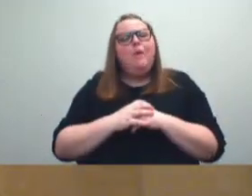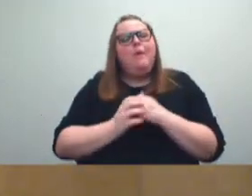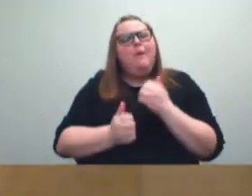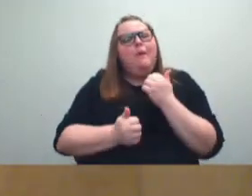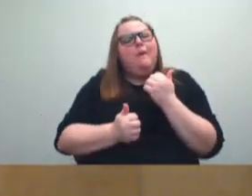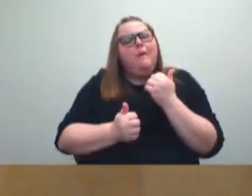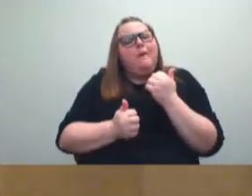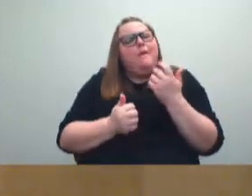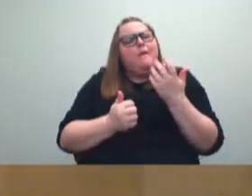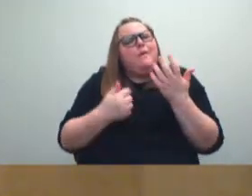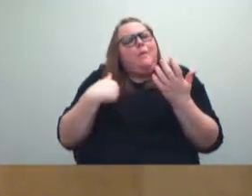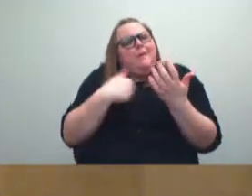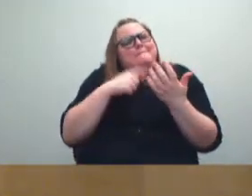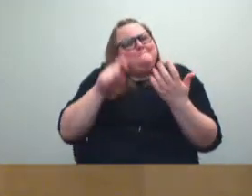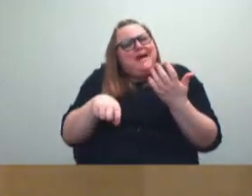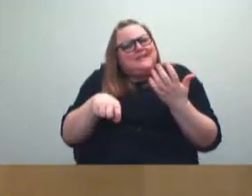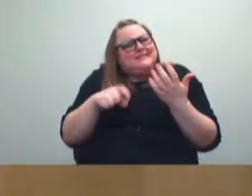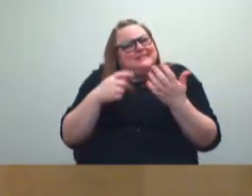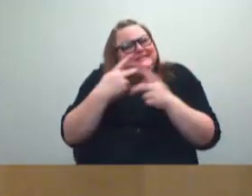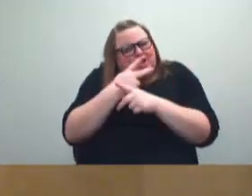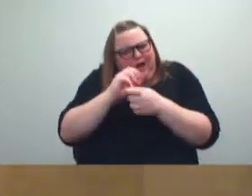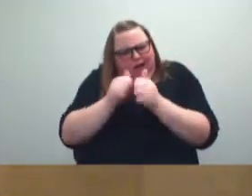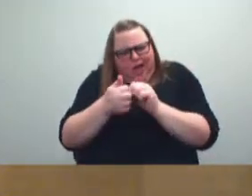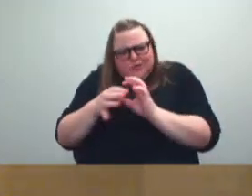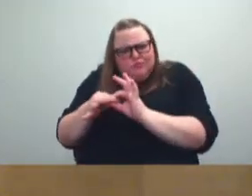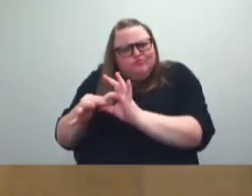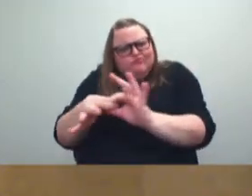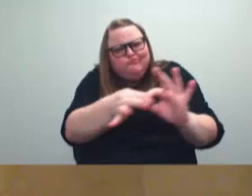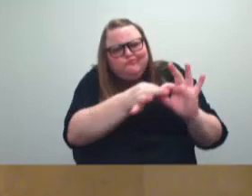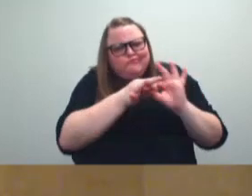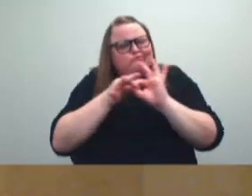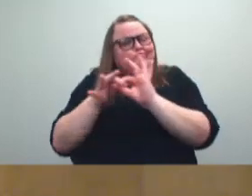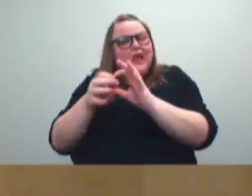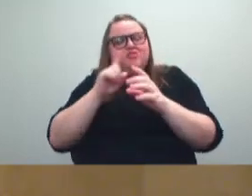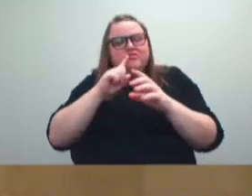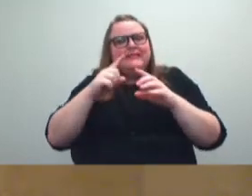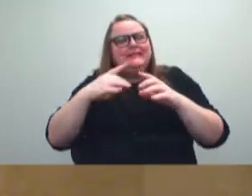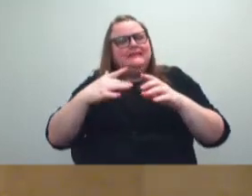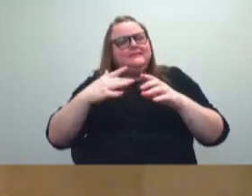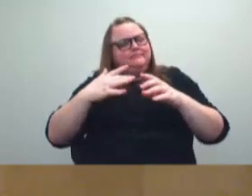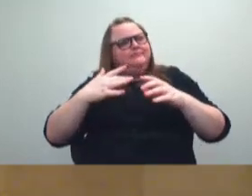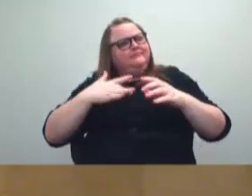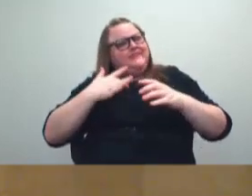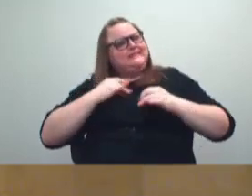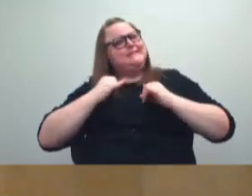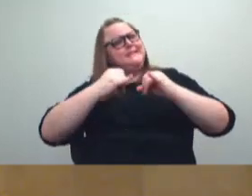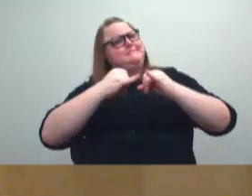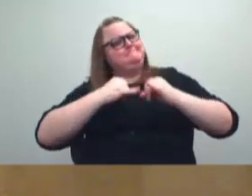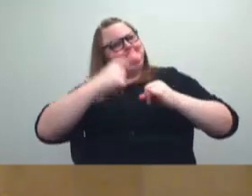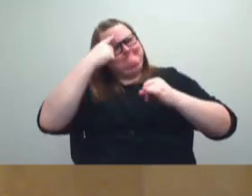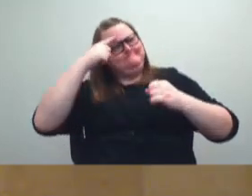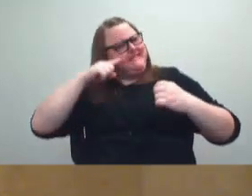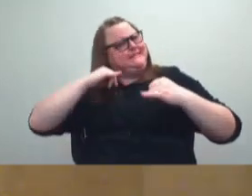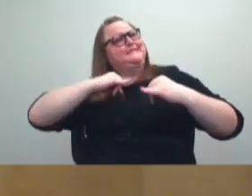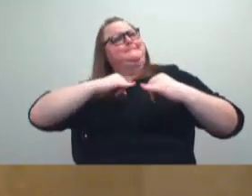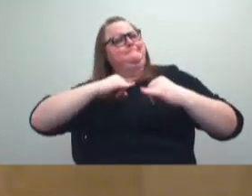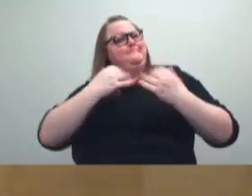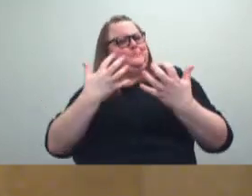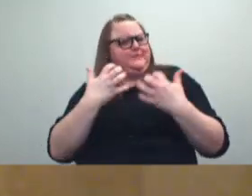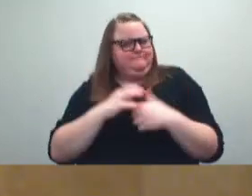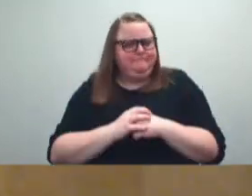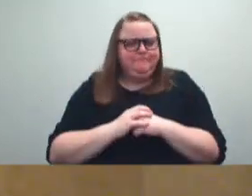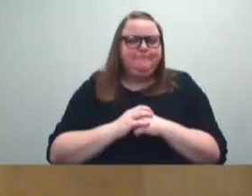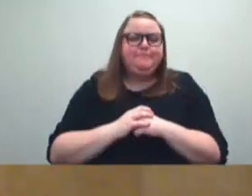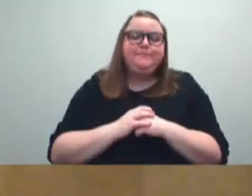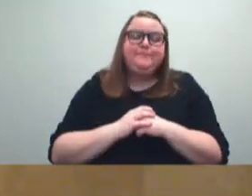together to find ways that we can just really be on the same plane, I would say it that way. And so as we really